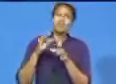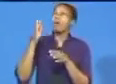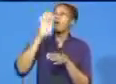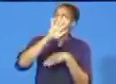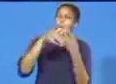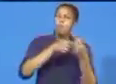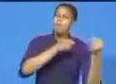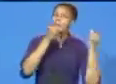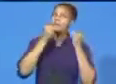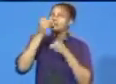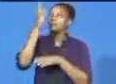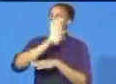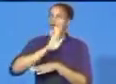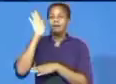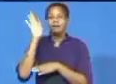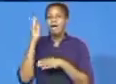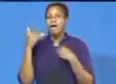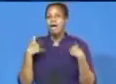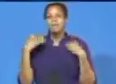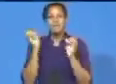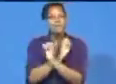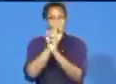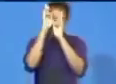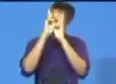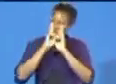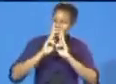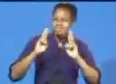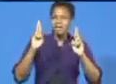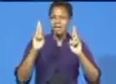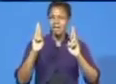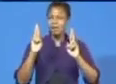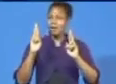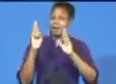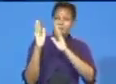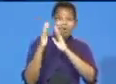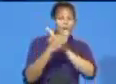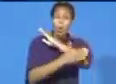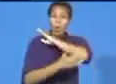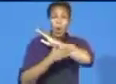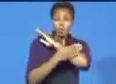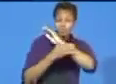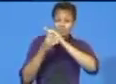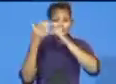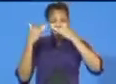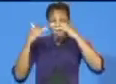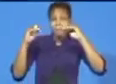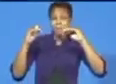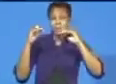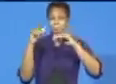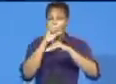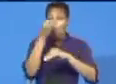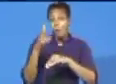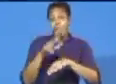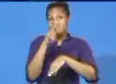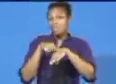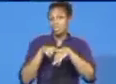Almighty God have no respect for cultural boundaries nor national